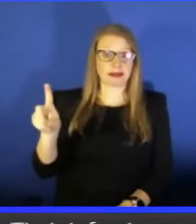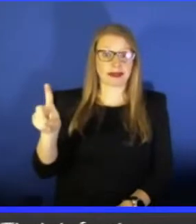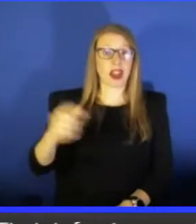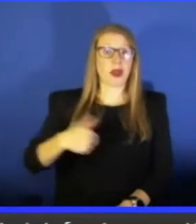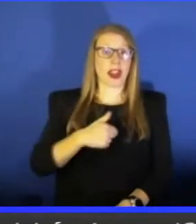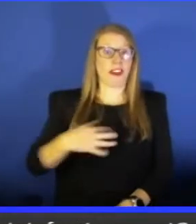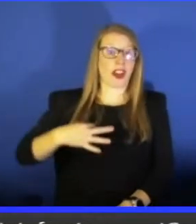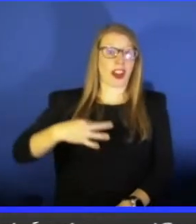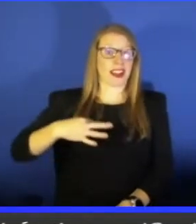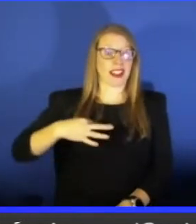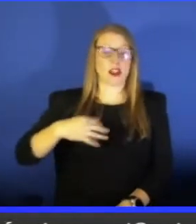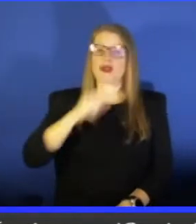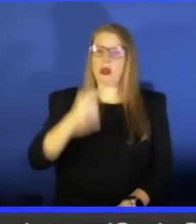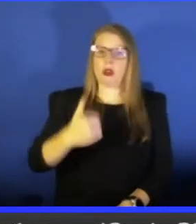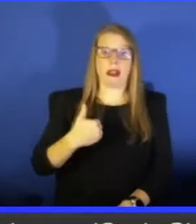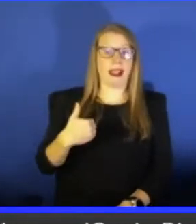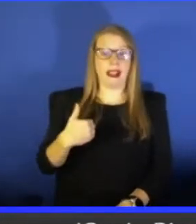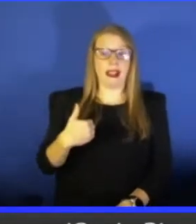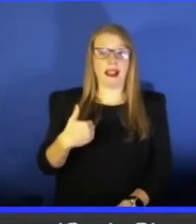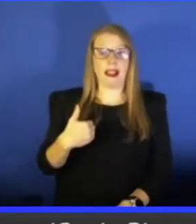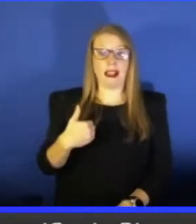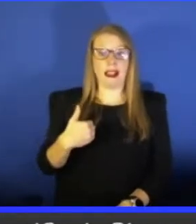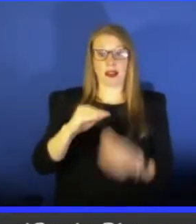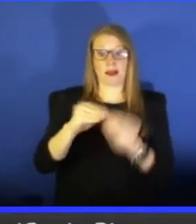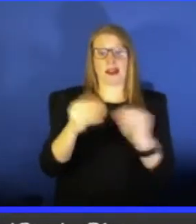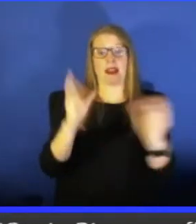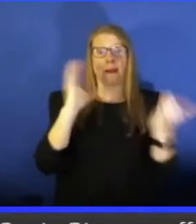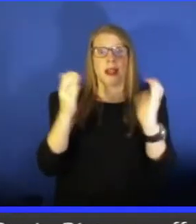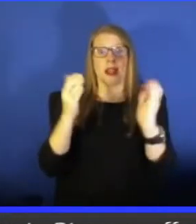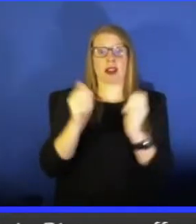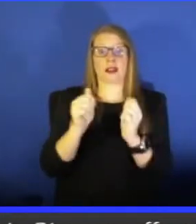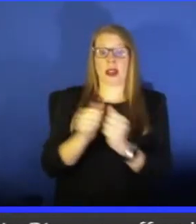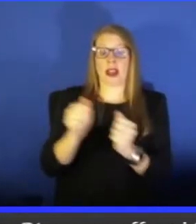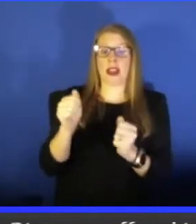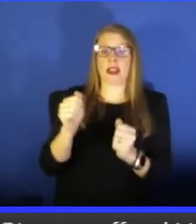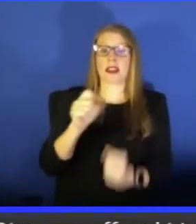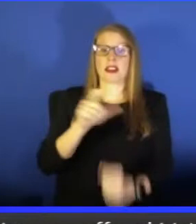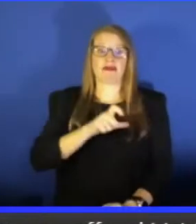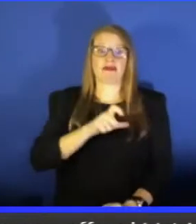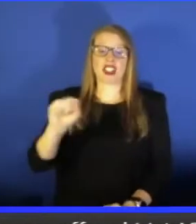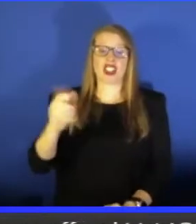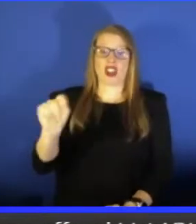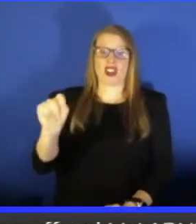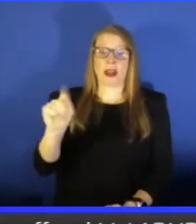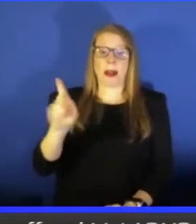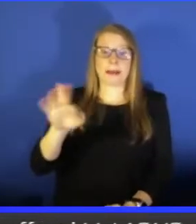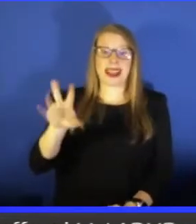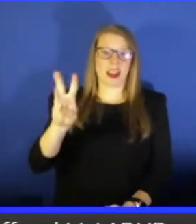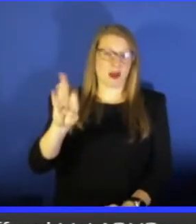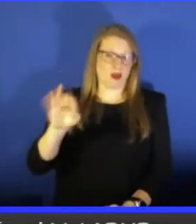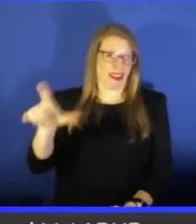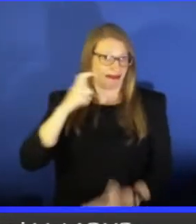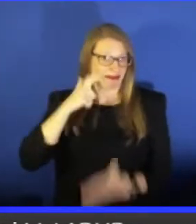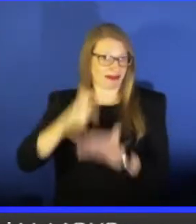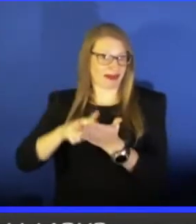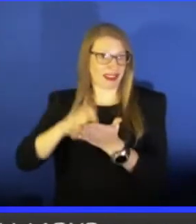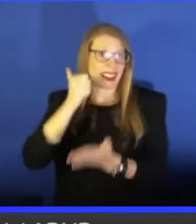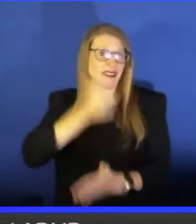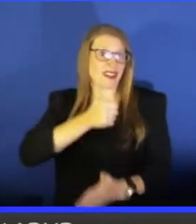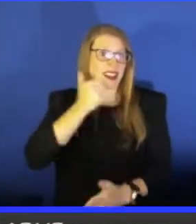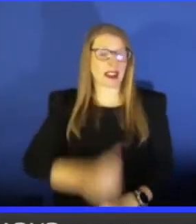slows down, potentially stops, and then you also have patients that get sleepy, pass out, have a coma. Pinpoint pupils is the